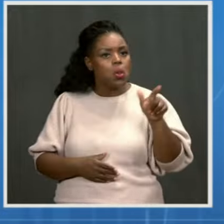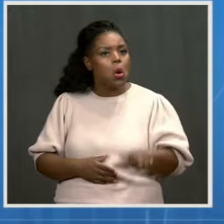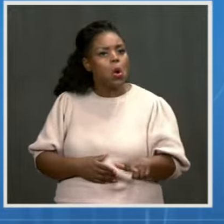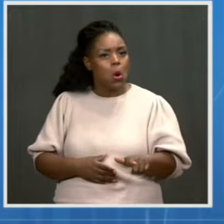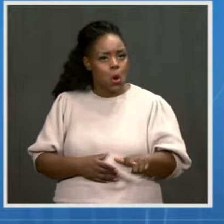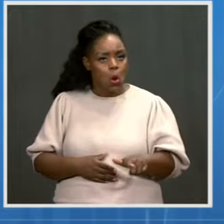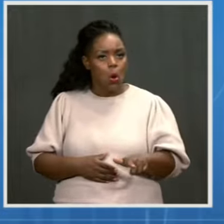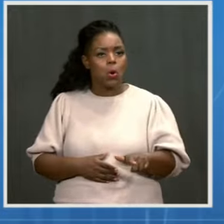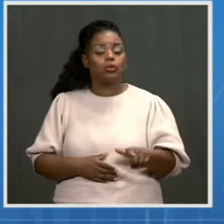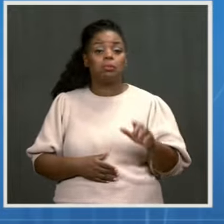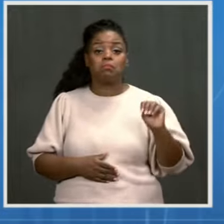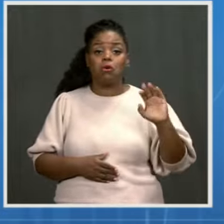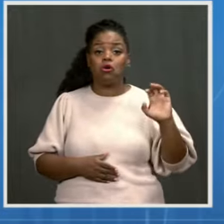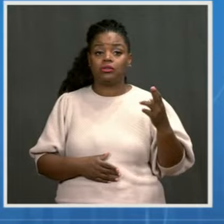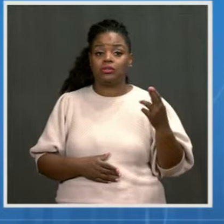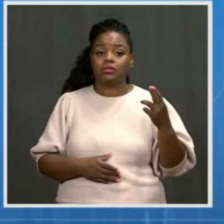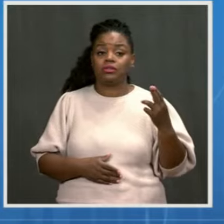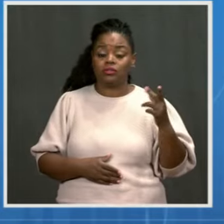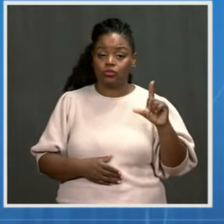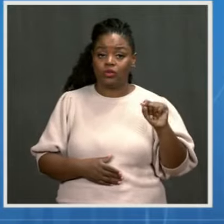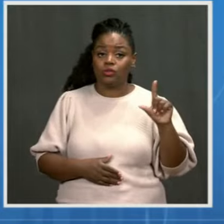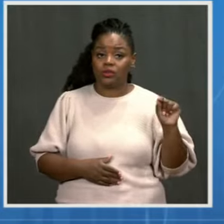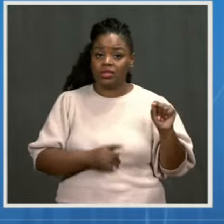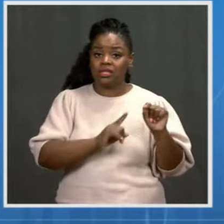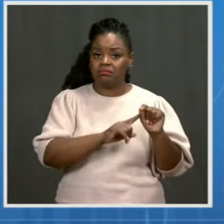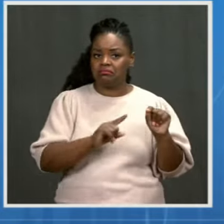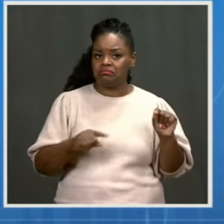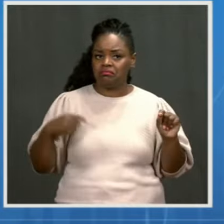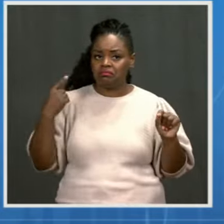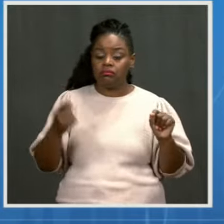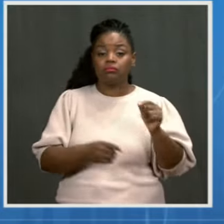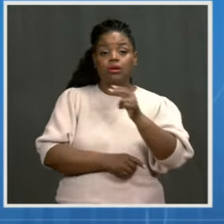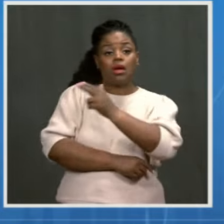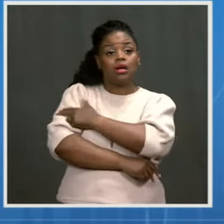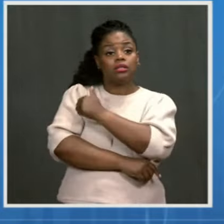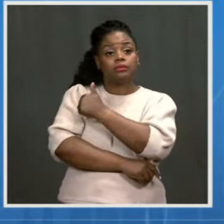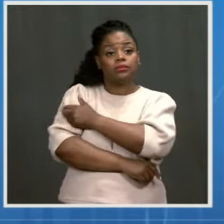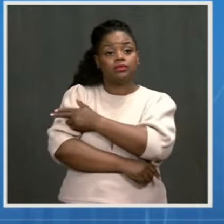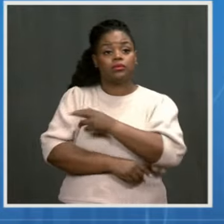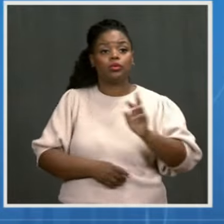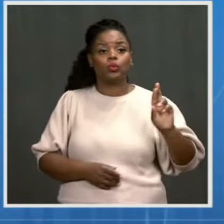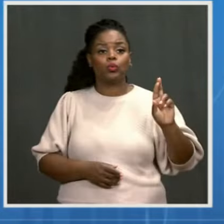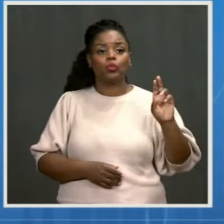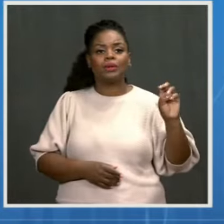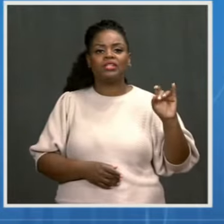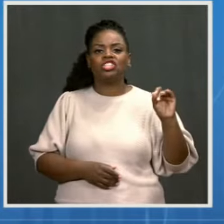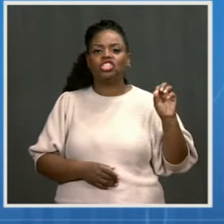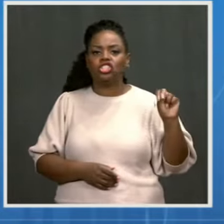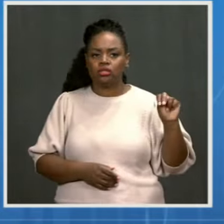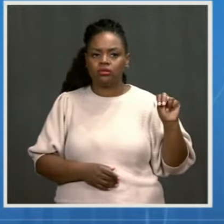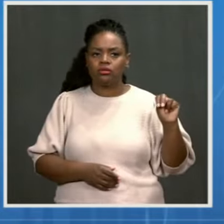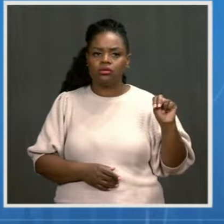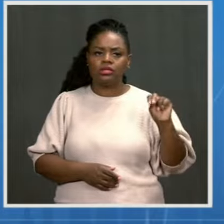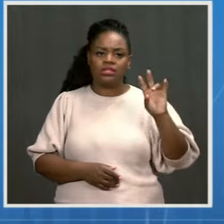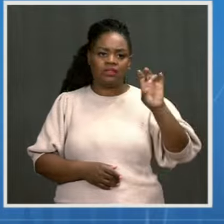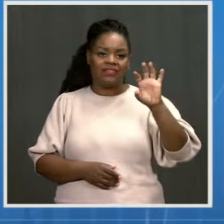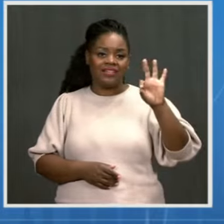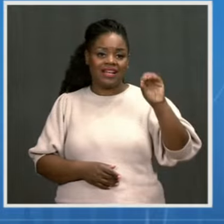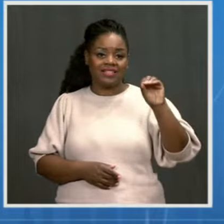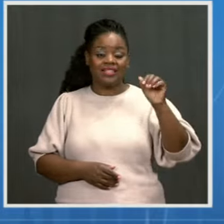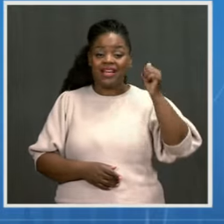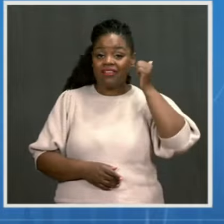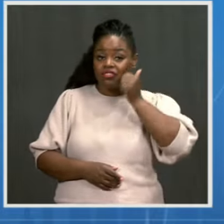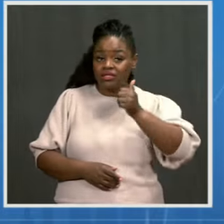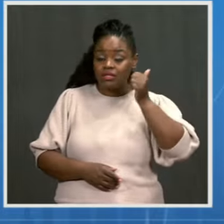2020. The 7-day average of hospital admissions is about 1,790 per day, a decrease of about 14%